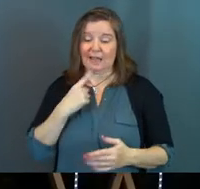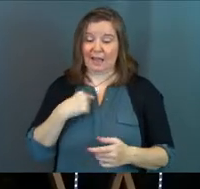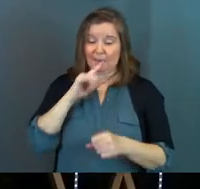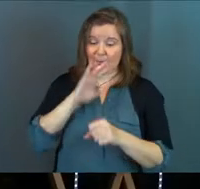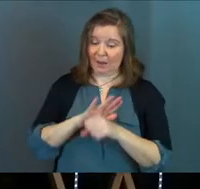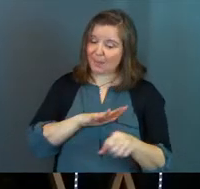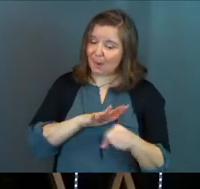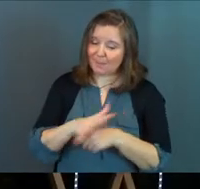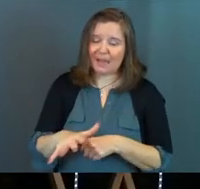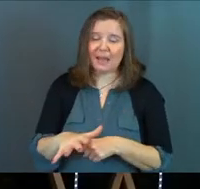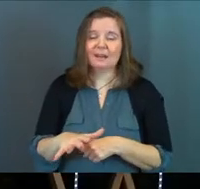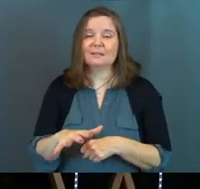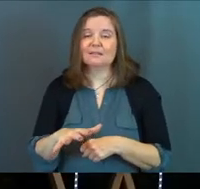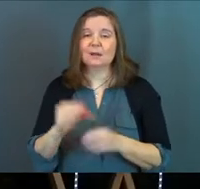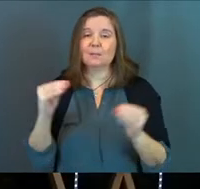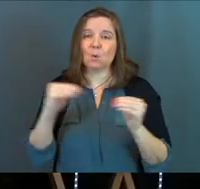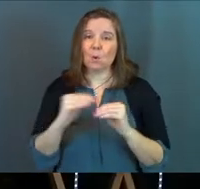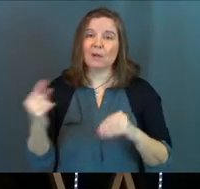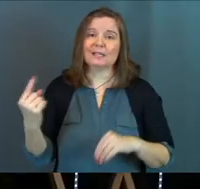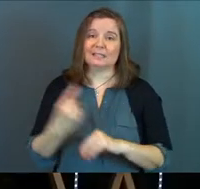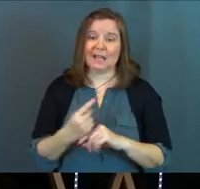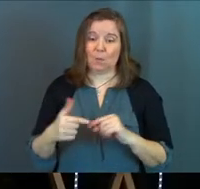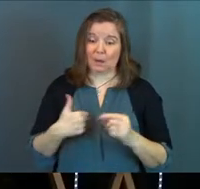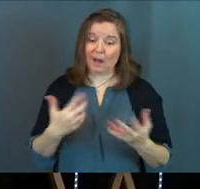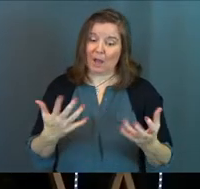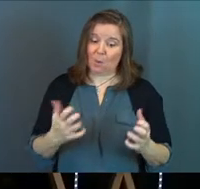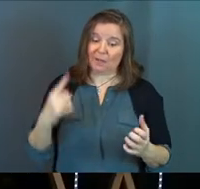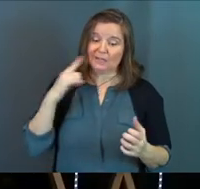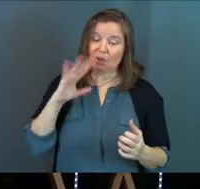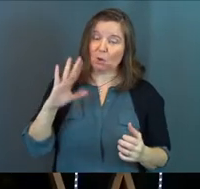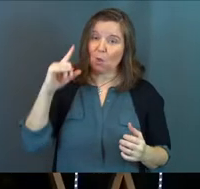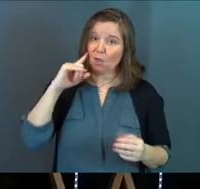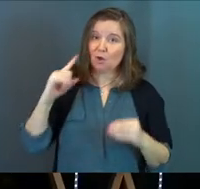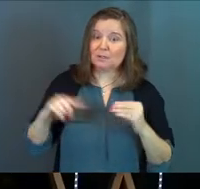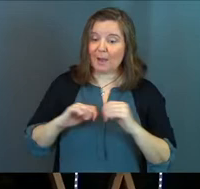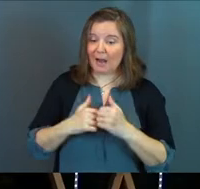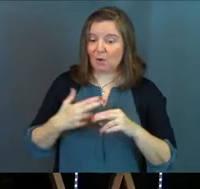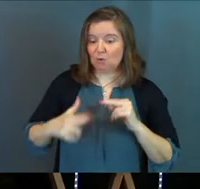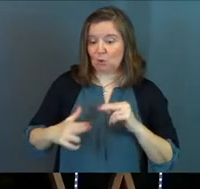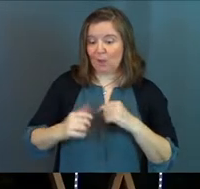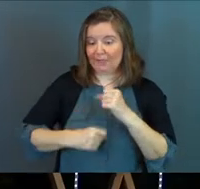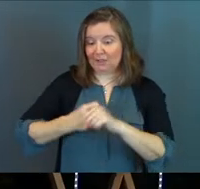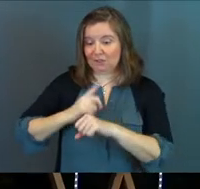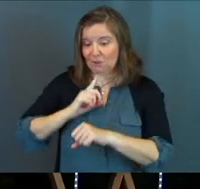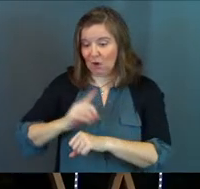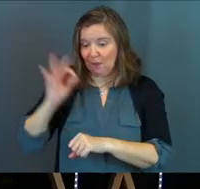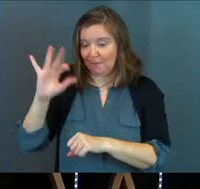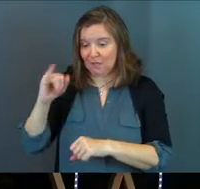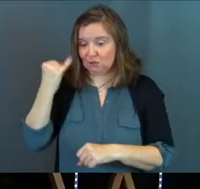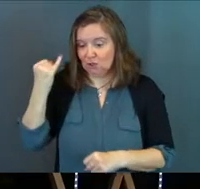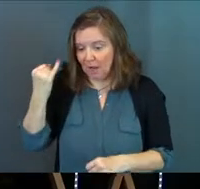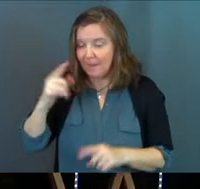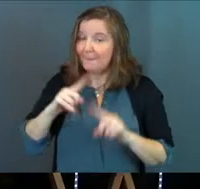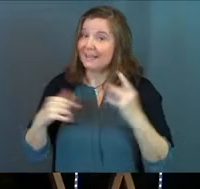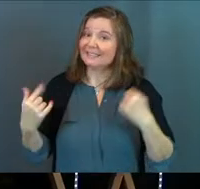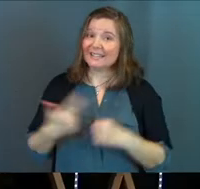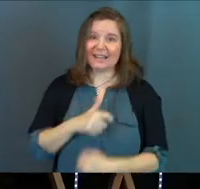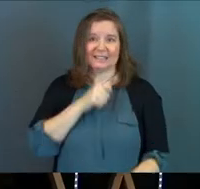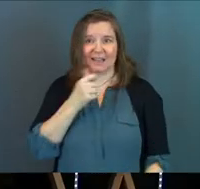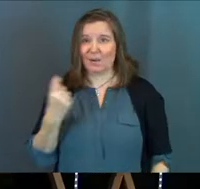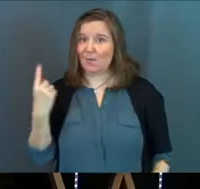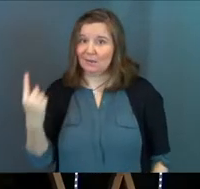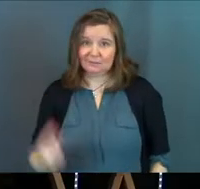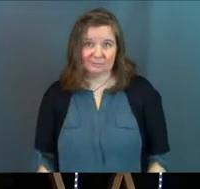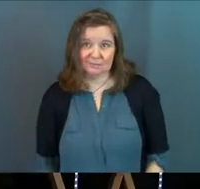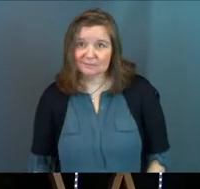promise there are plenty more days when I'll want to hear your thoughts about how short the years are, Pastor Josh. But today is not